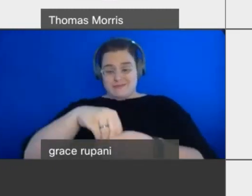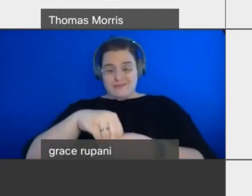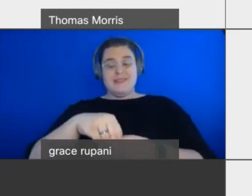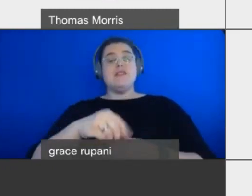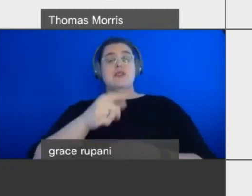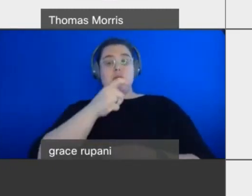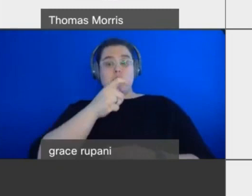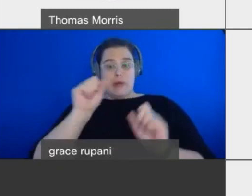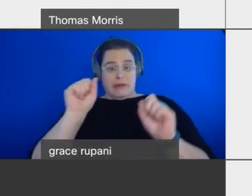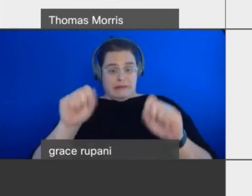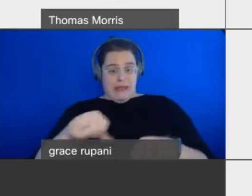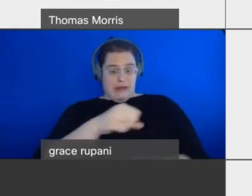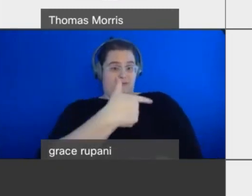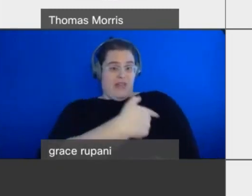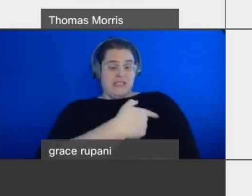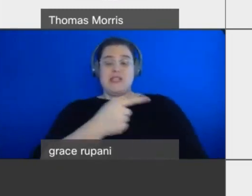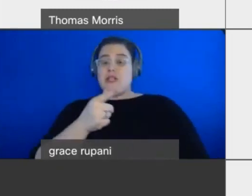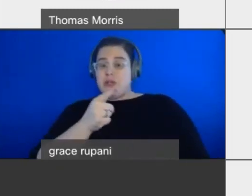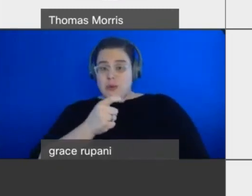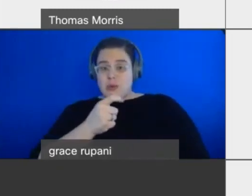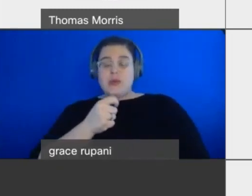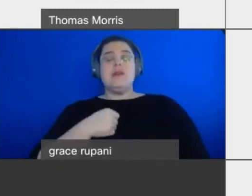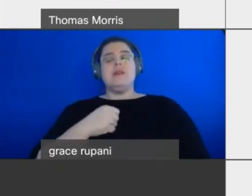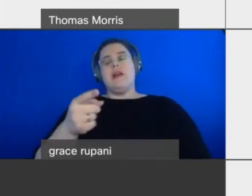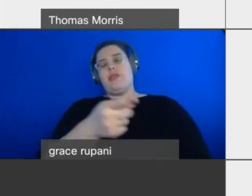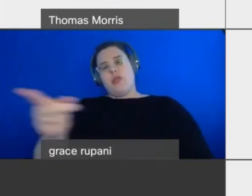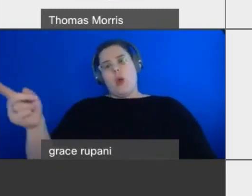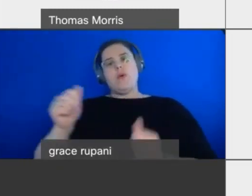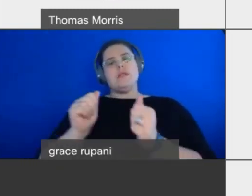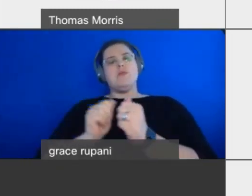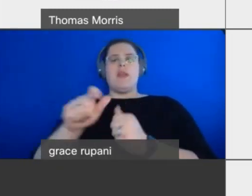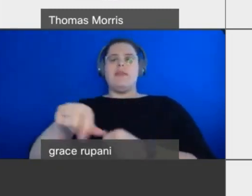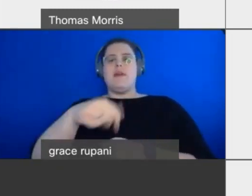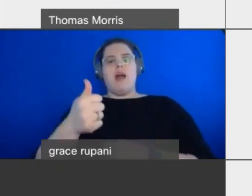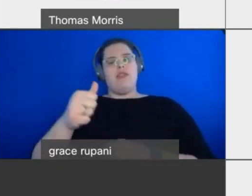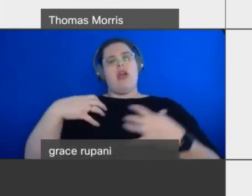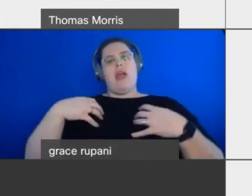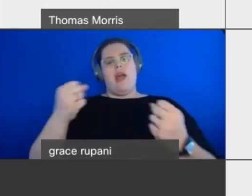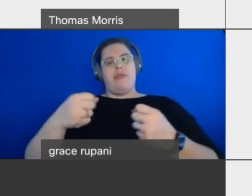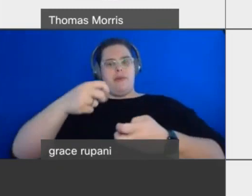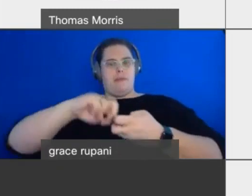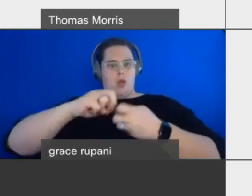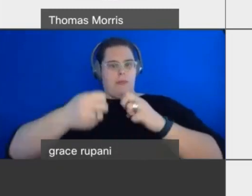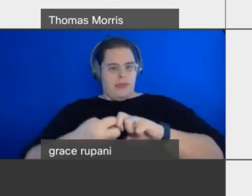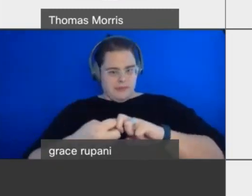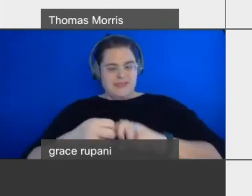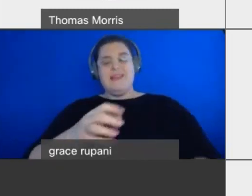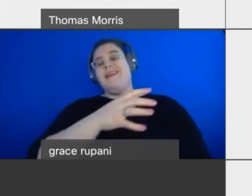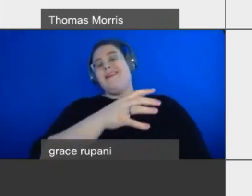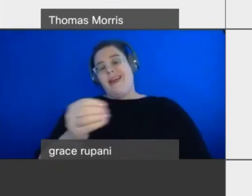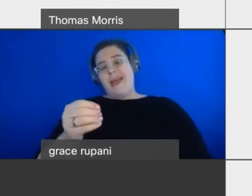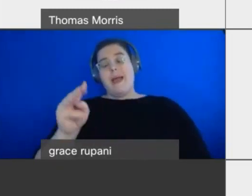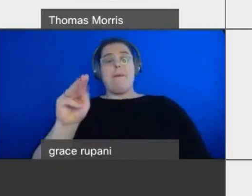health conditions that place them at higher risk for serious outcomes from COVID. And in the presentation that the mayor provided